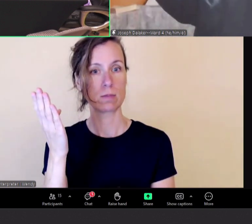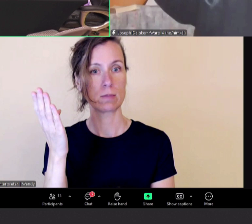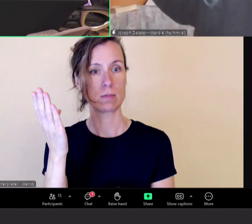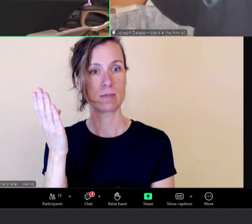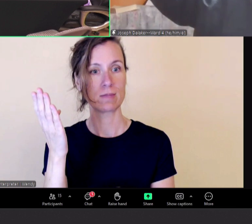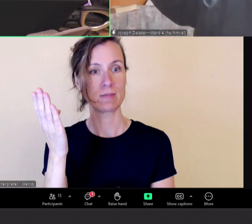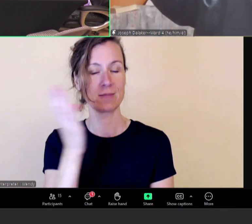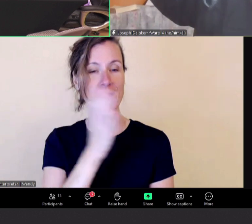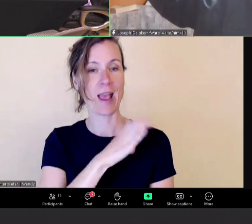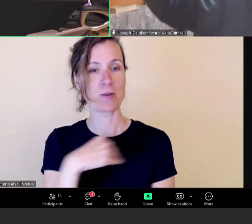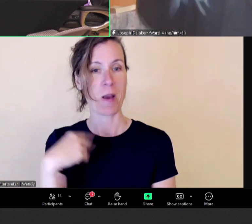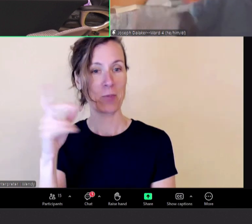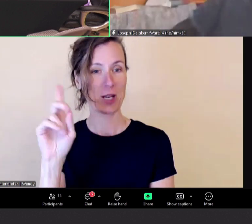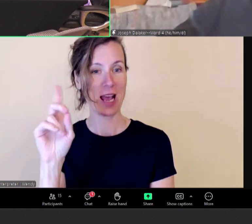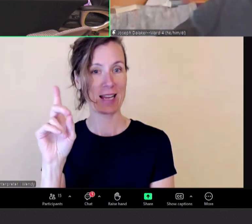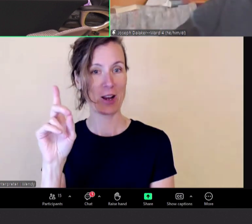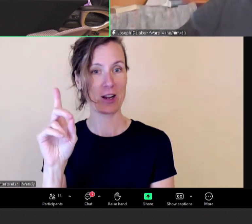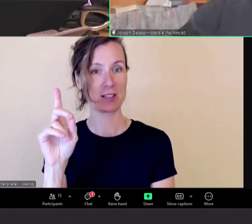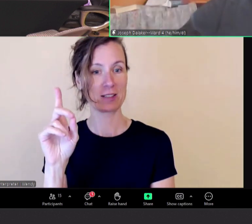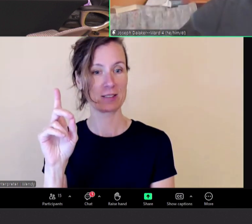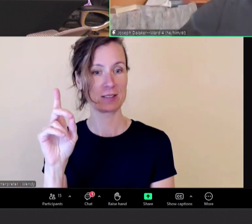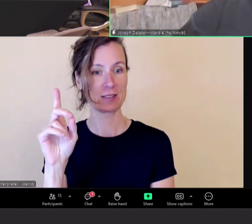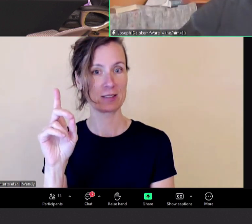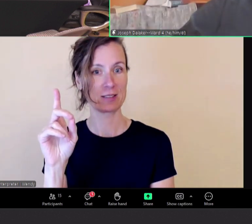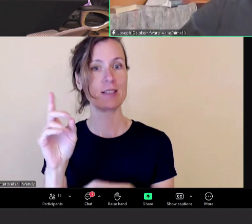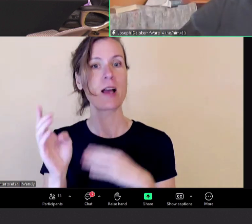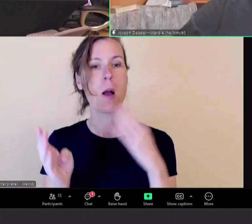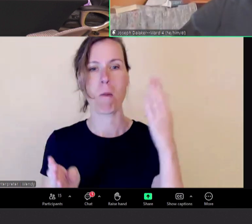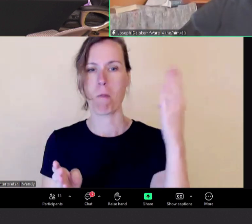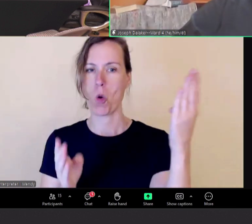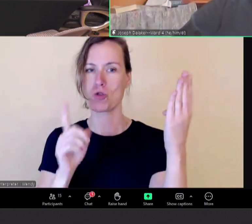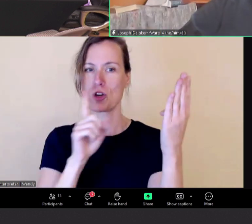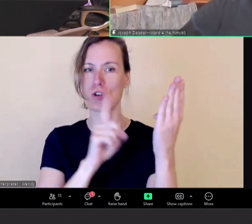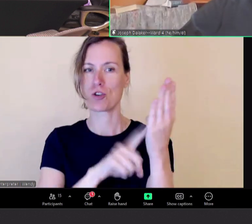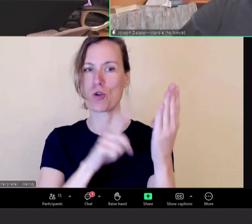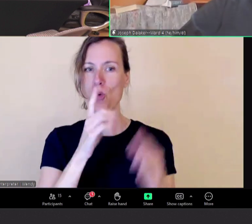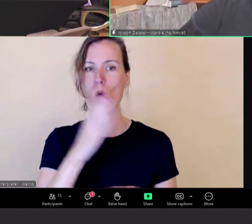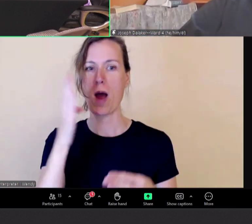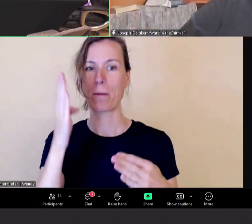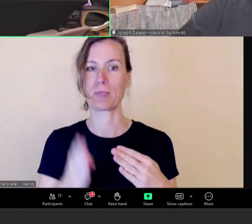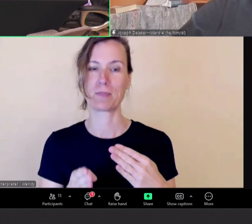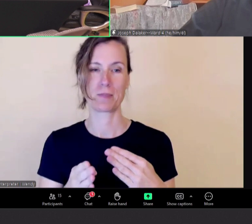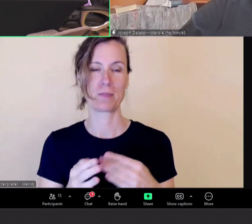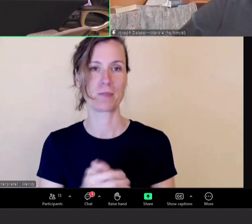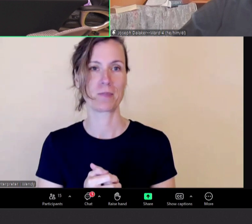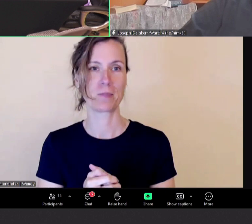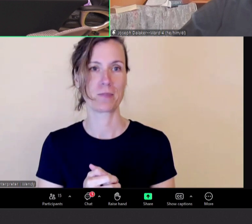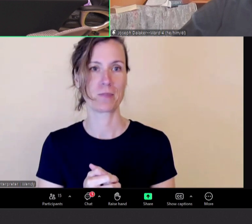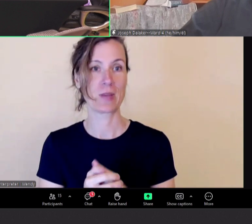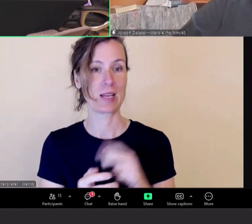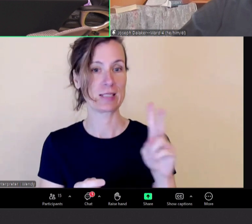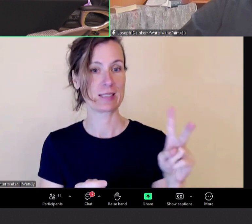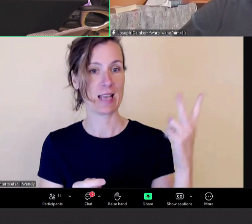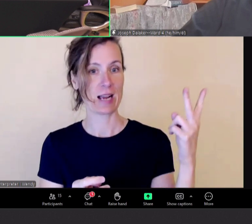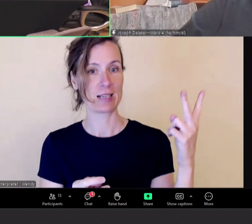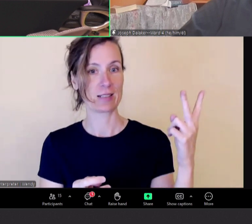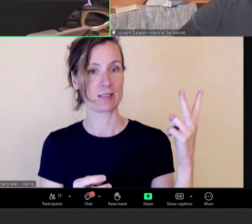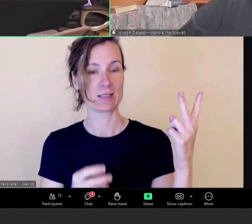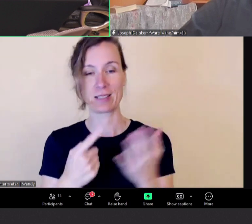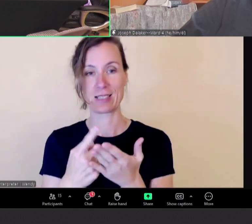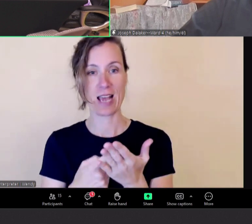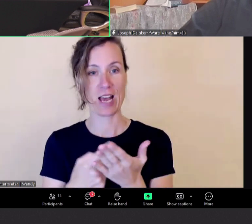Councilmember Gallagher, is your hand raised? Yes. Motion to adjourn. Thank you for that motion. Is there a second? Second. Any